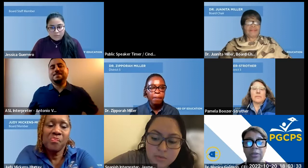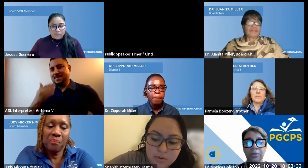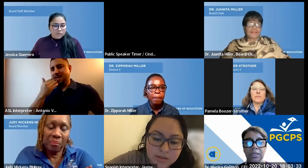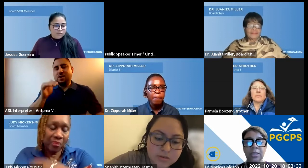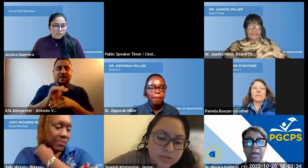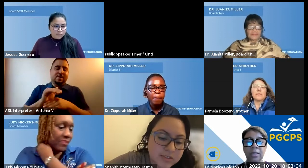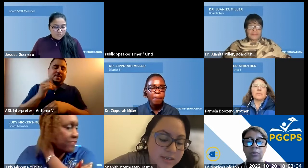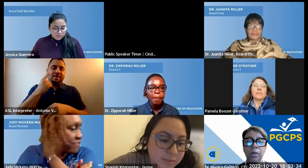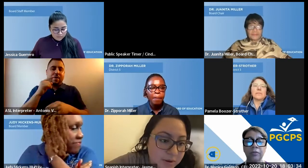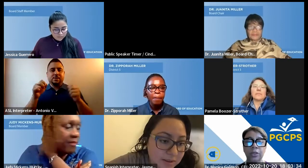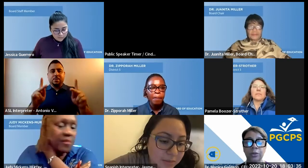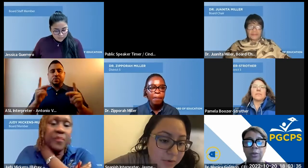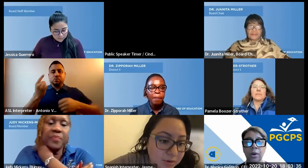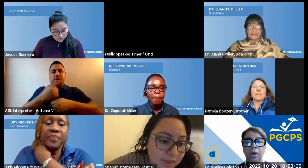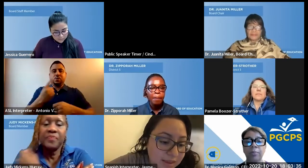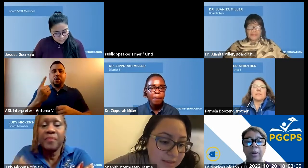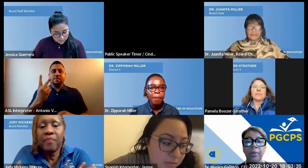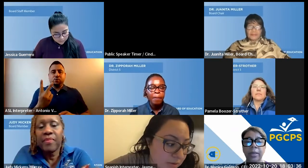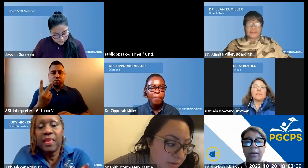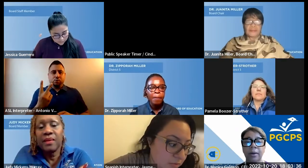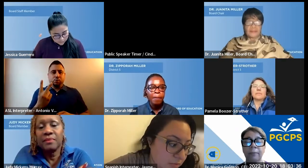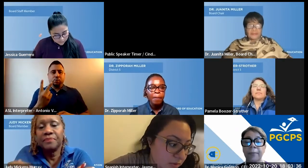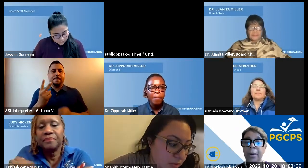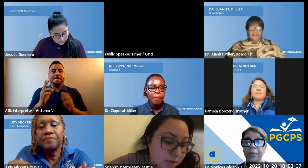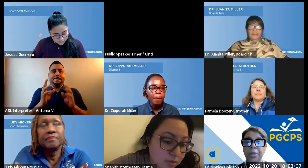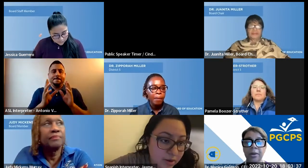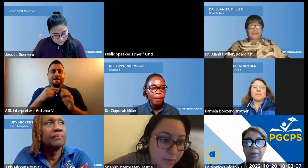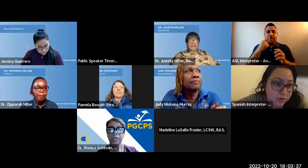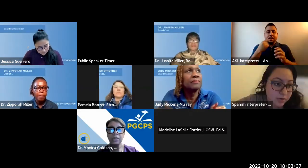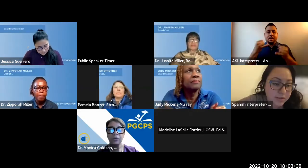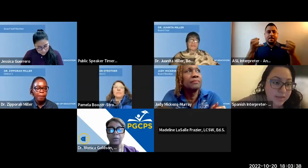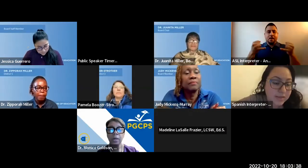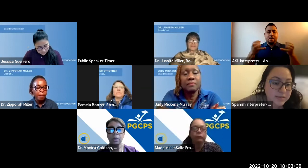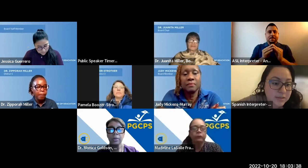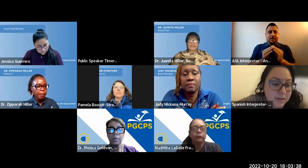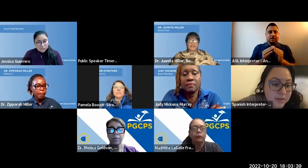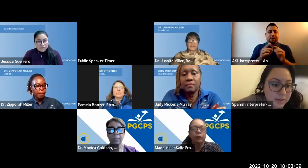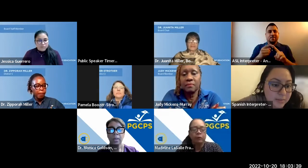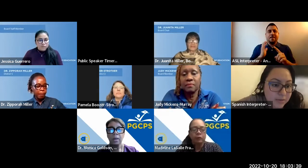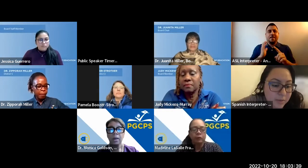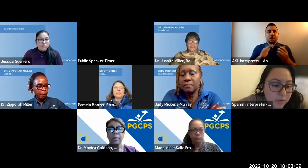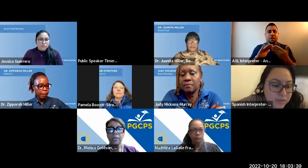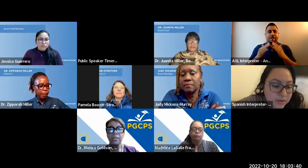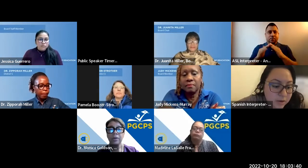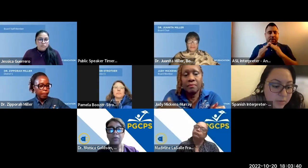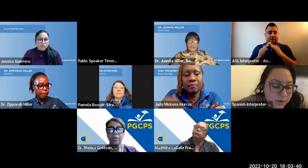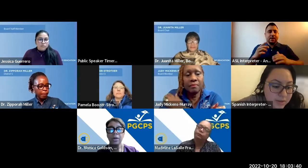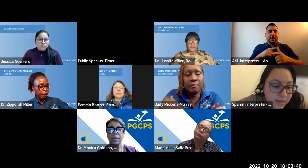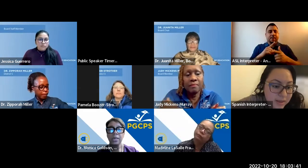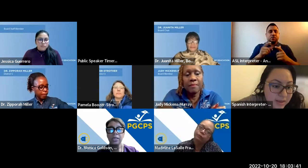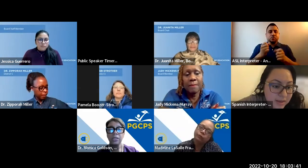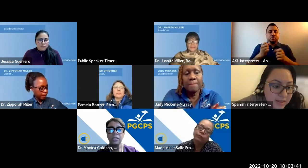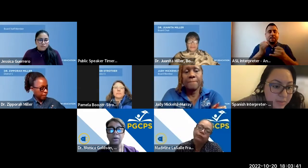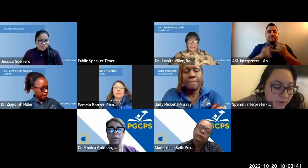this opportunity. Today is one of two public boundary hearings to hear from our community. And then to make